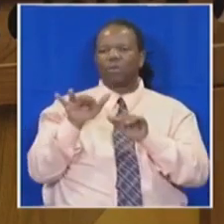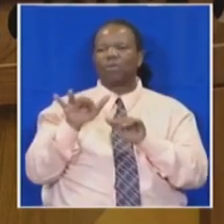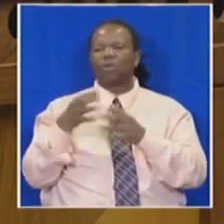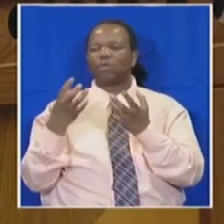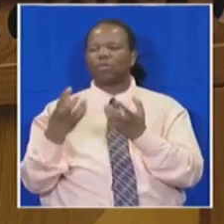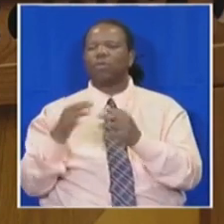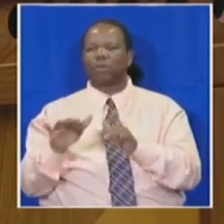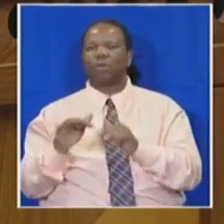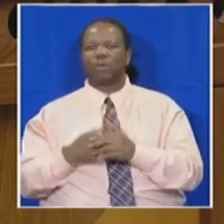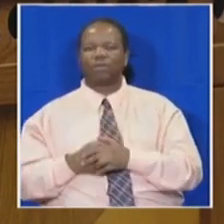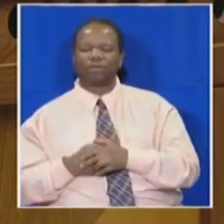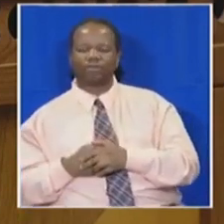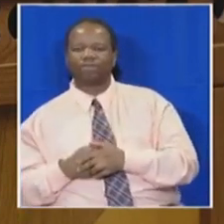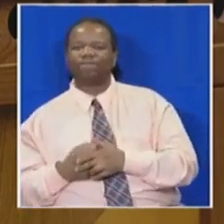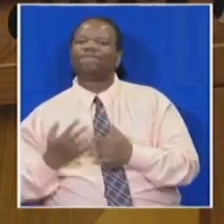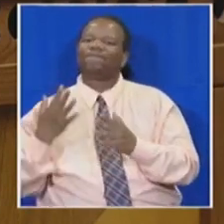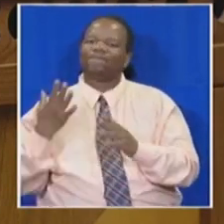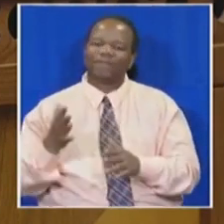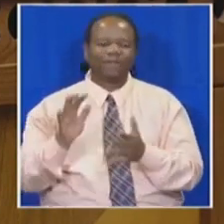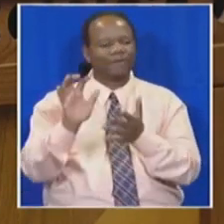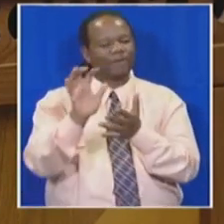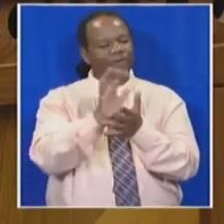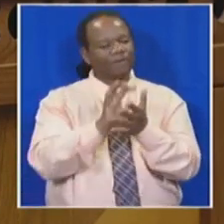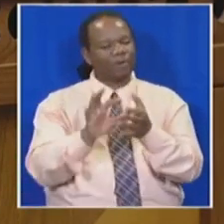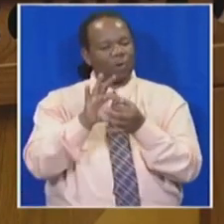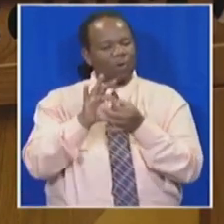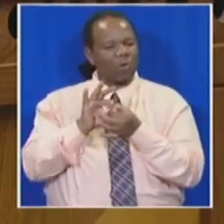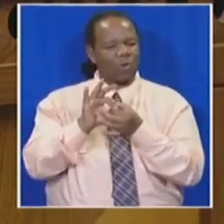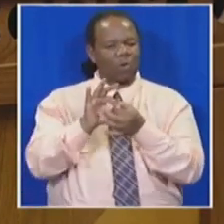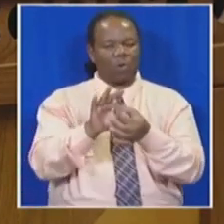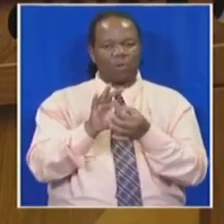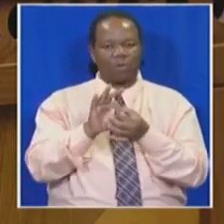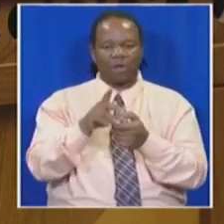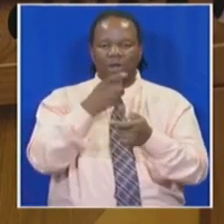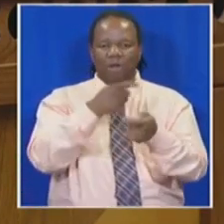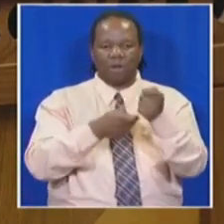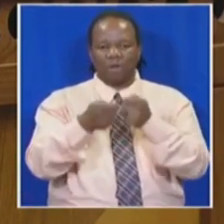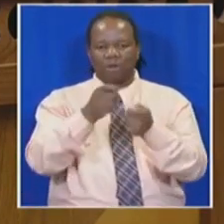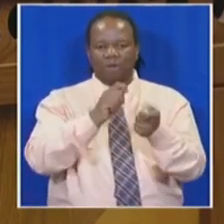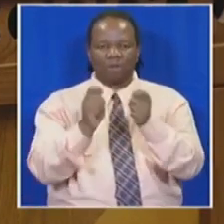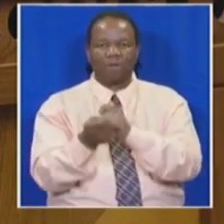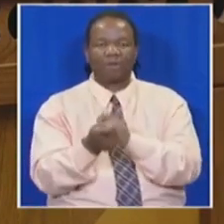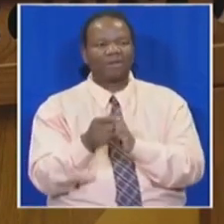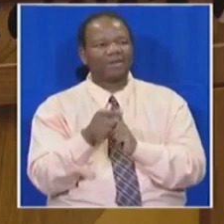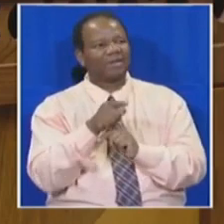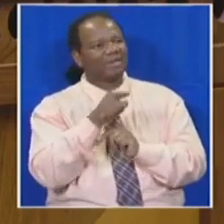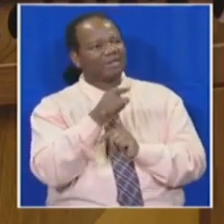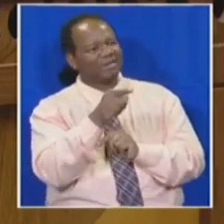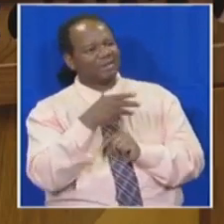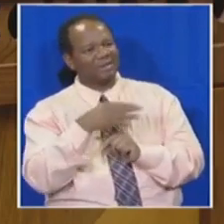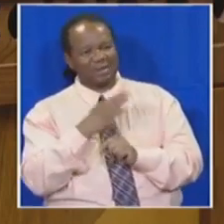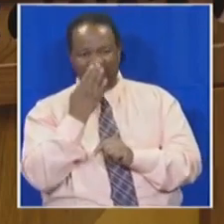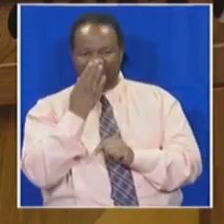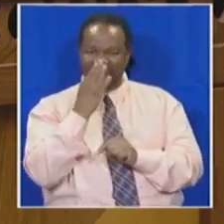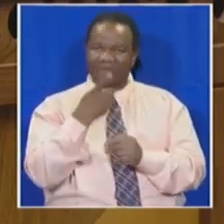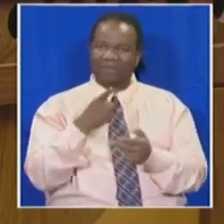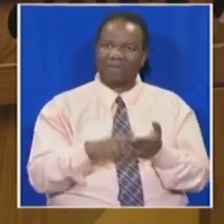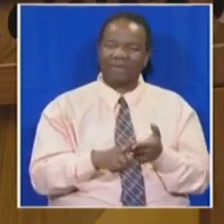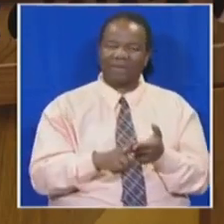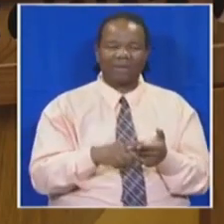story of the commitment to radical economic transformation. It is the work of a con artist, a sleight of